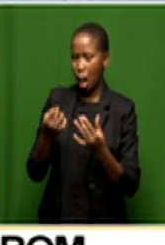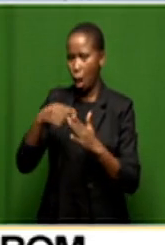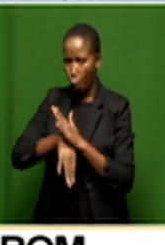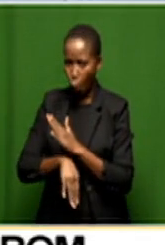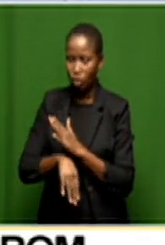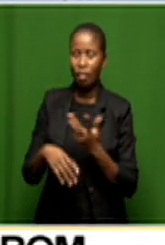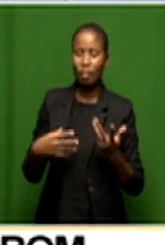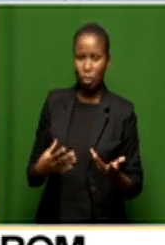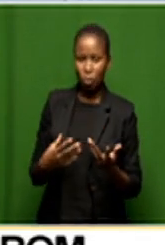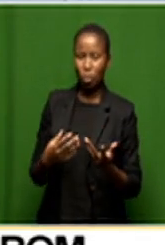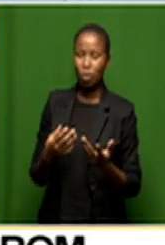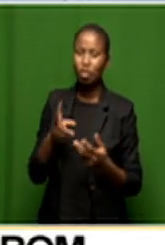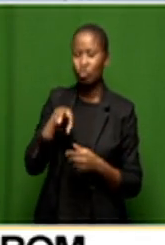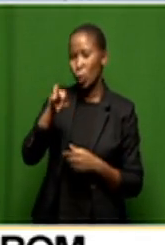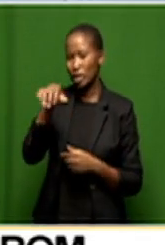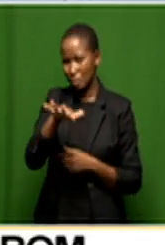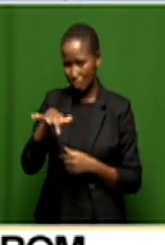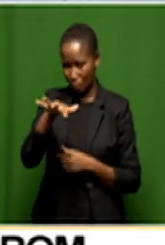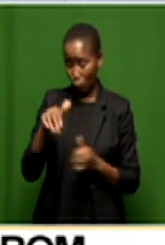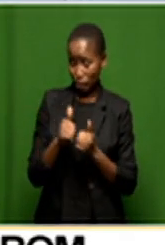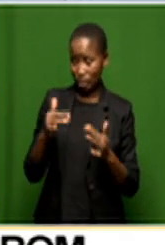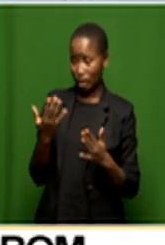tourism sector since the start of this pandemic?